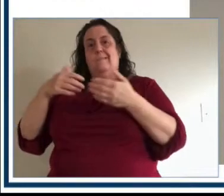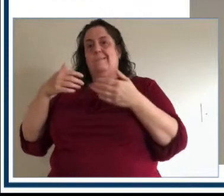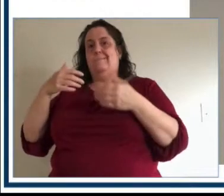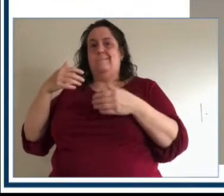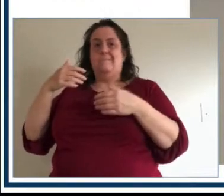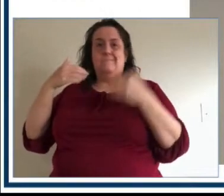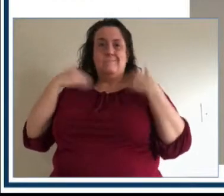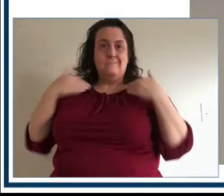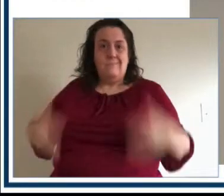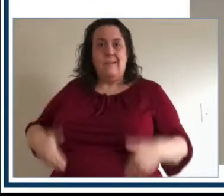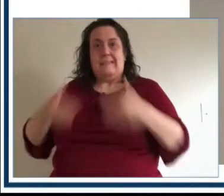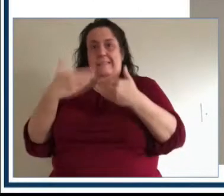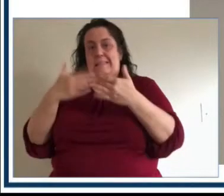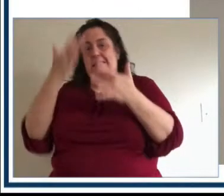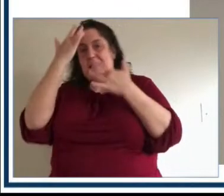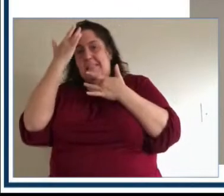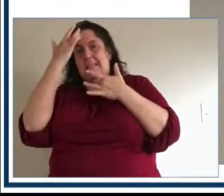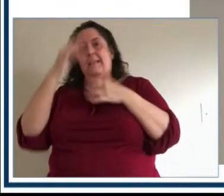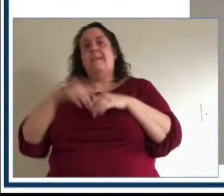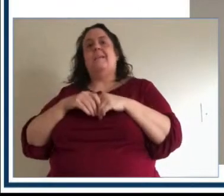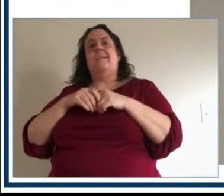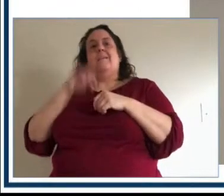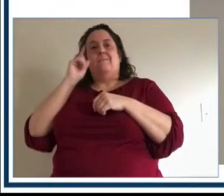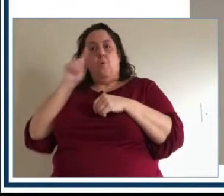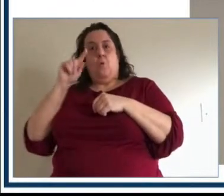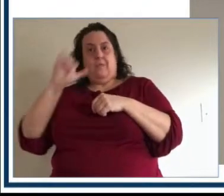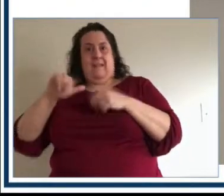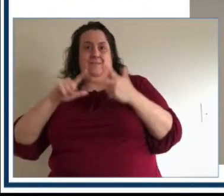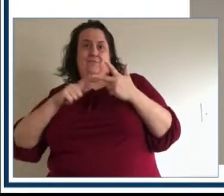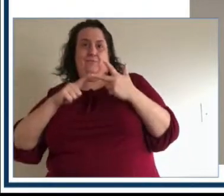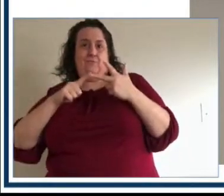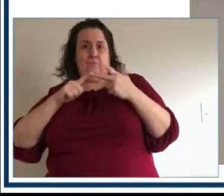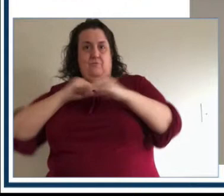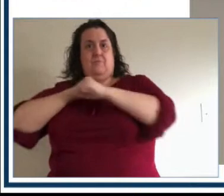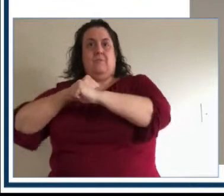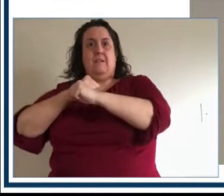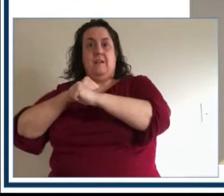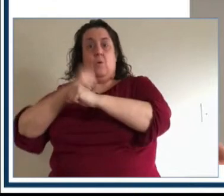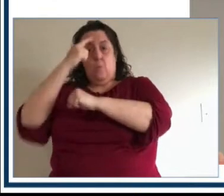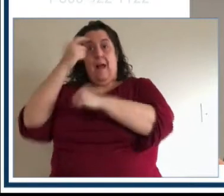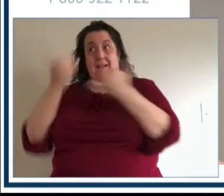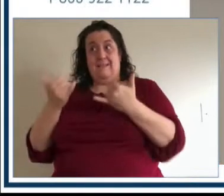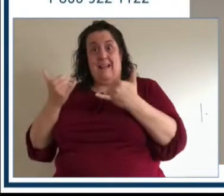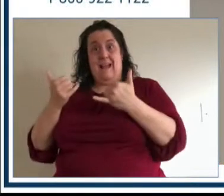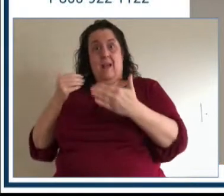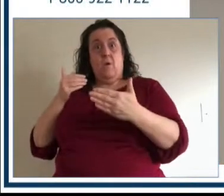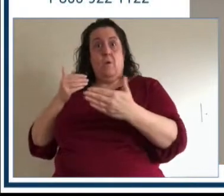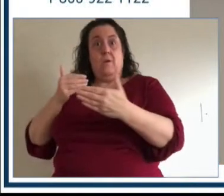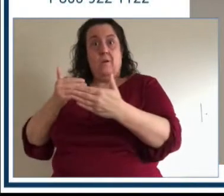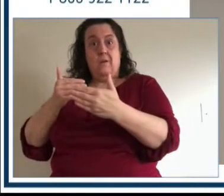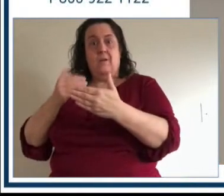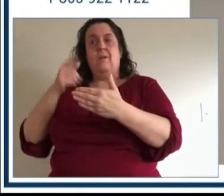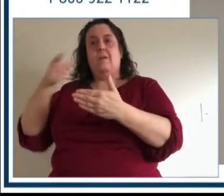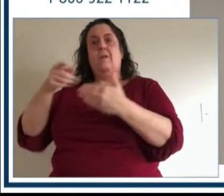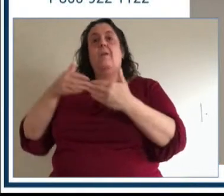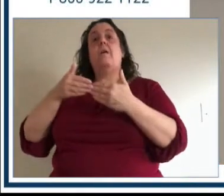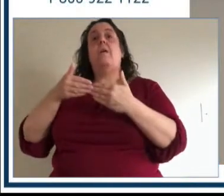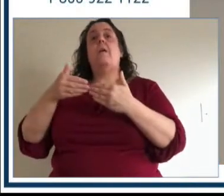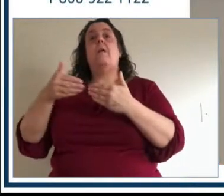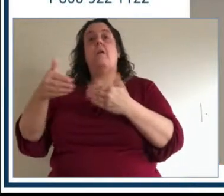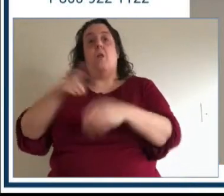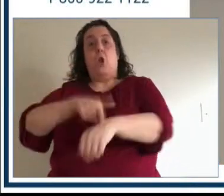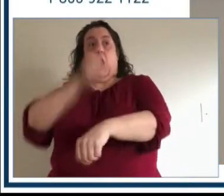are 16 above, because they're entering a time where they are at more risk for waning immunity. But